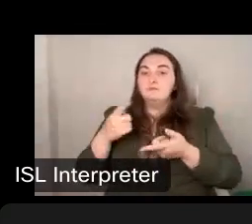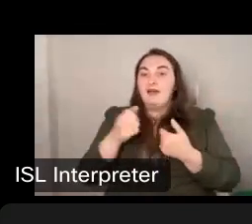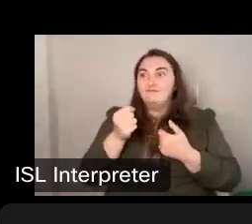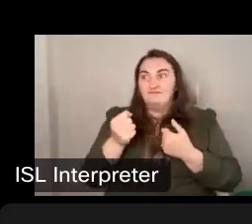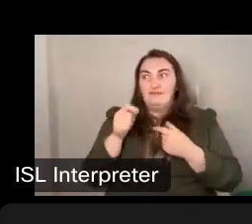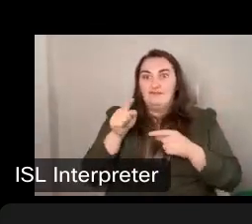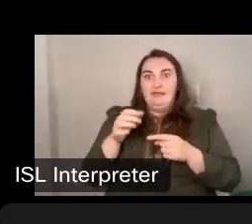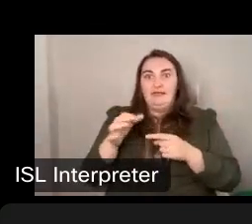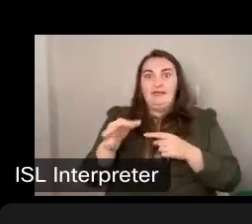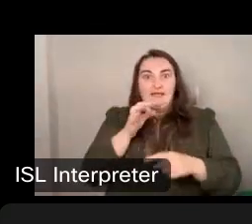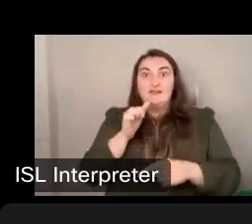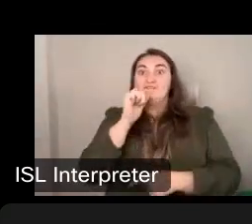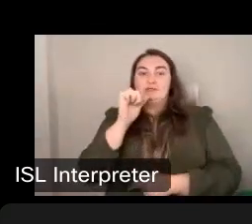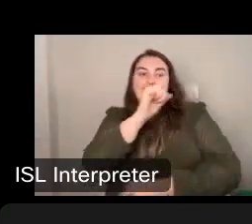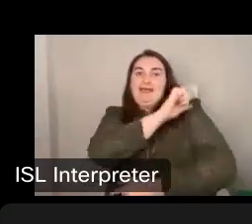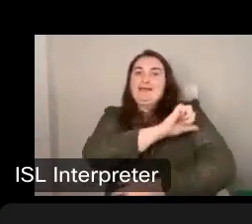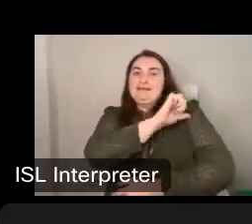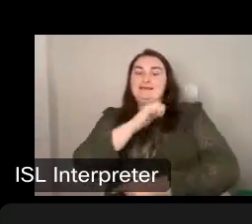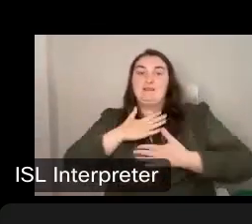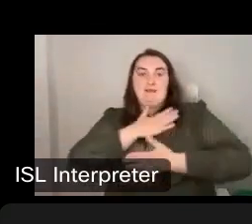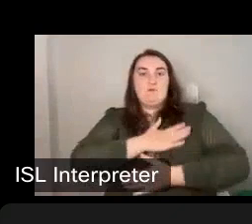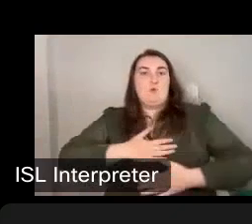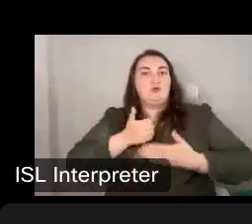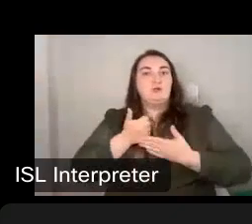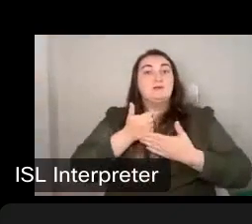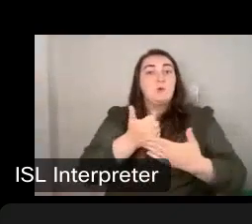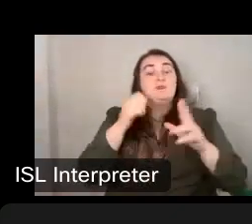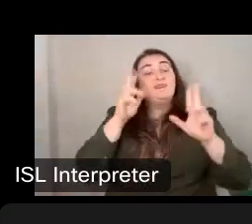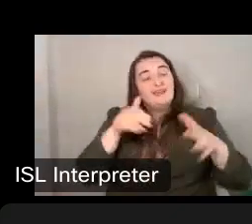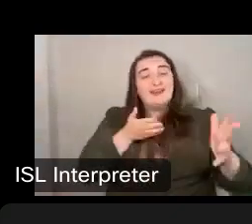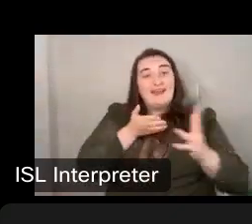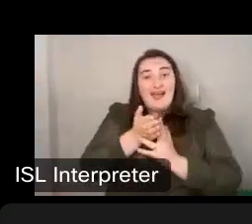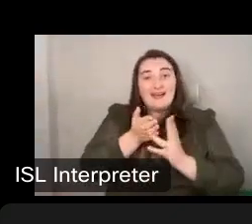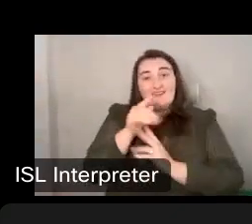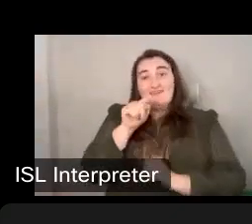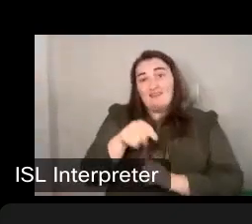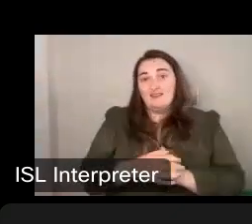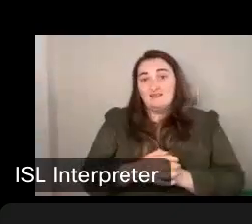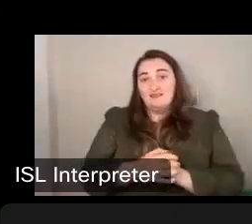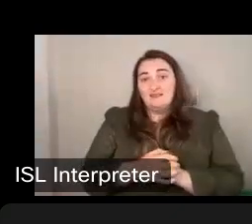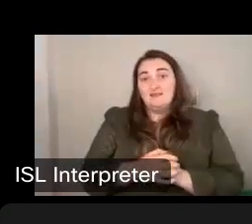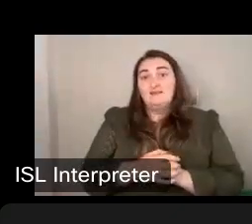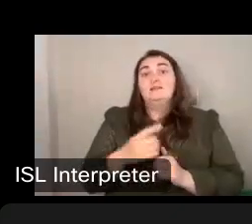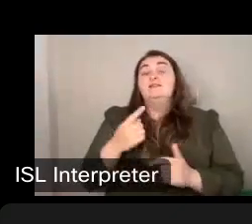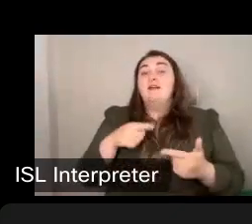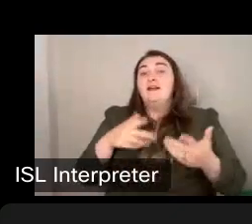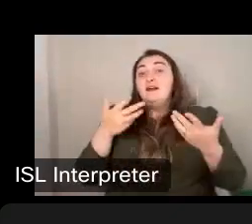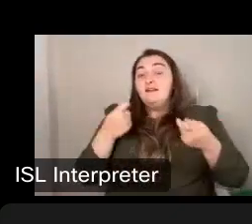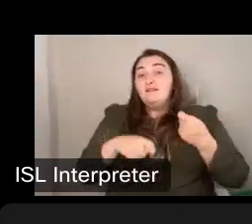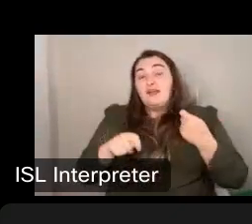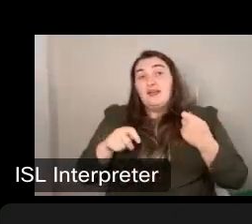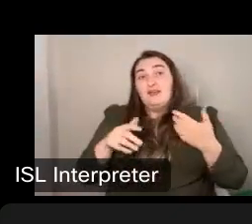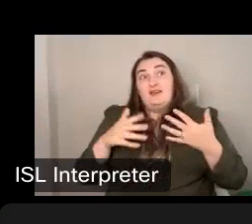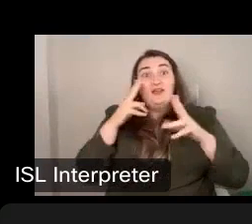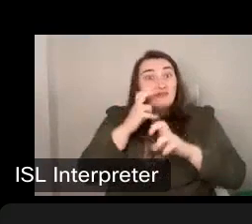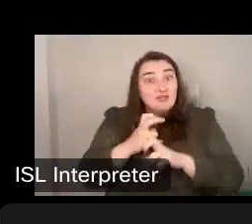ascertain that first aid, that emotional support, and that they can access that. And sadly, the research has demonstrated as well that there are often